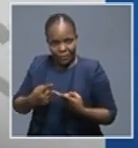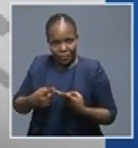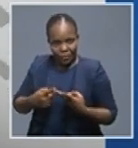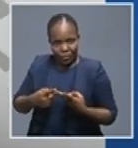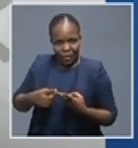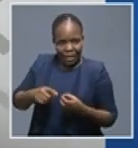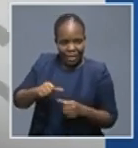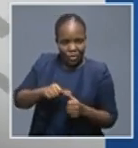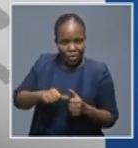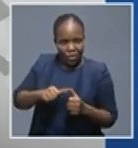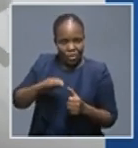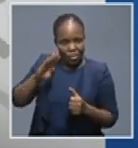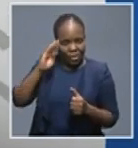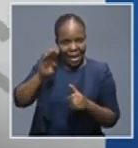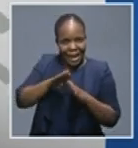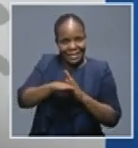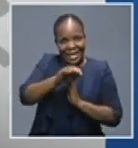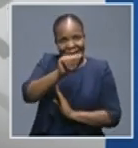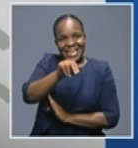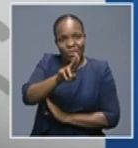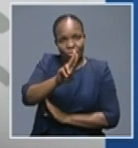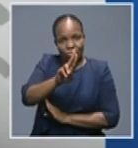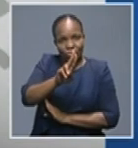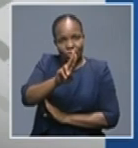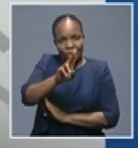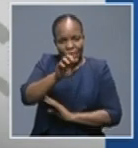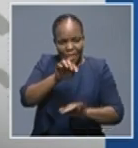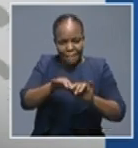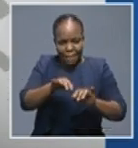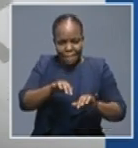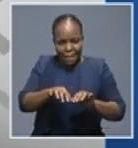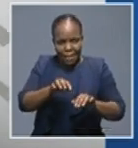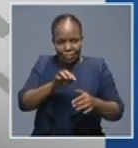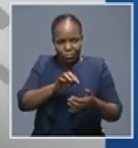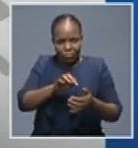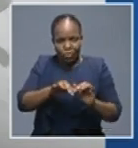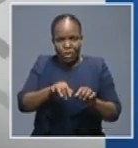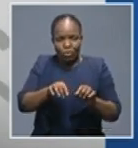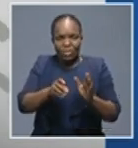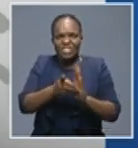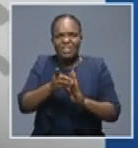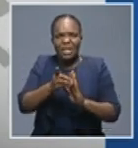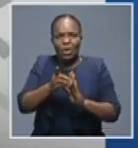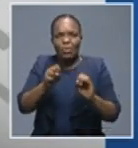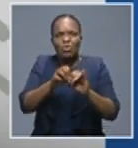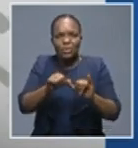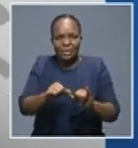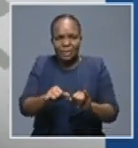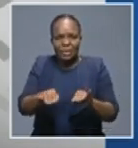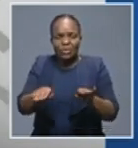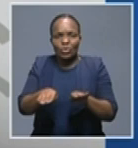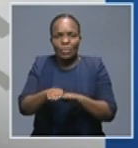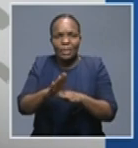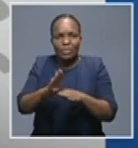Social Affairs of the African Union to develop a specific mechanism to facilitate the movement of